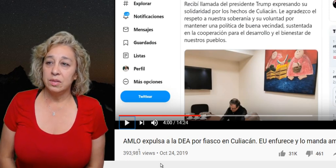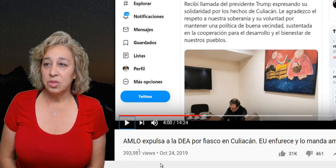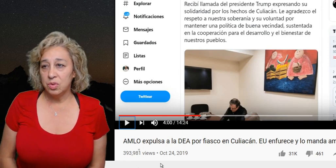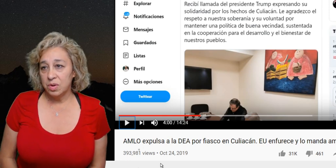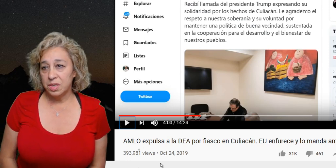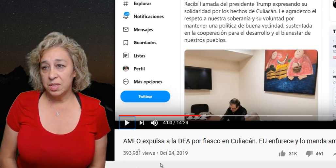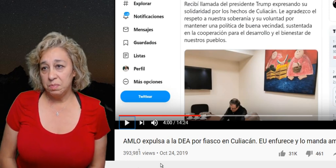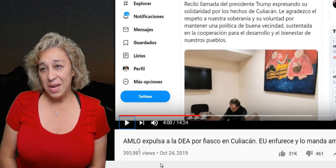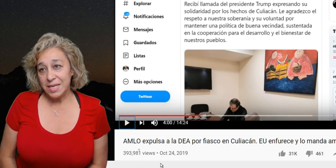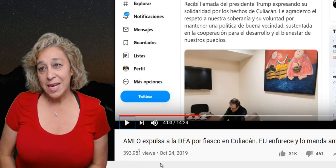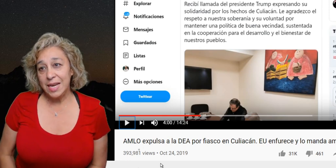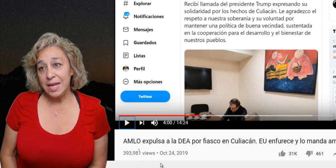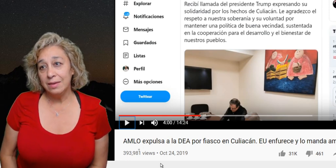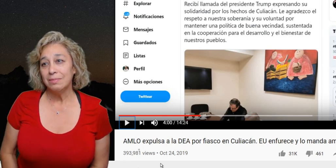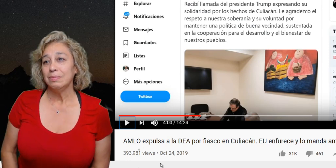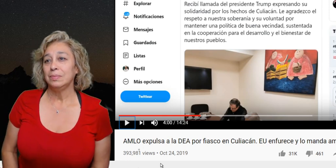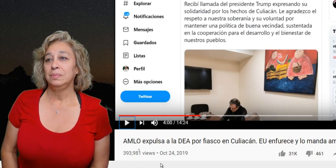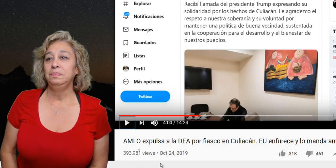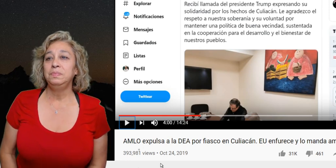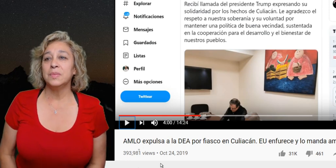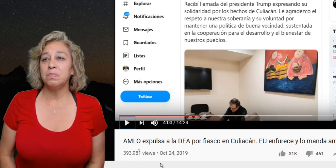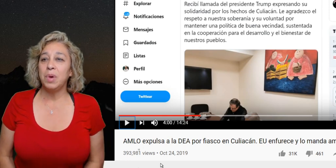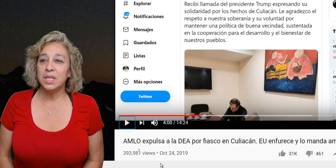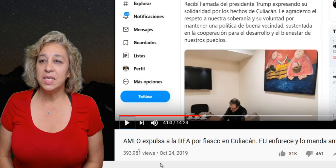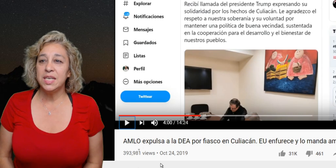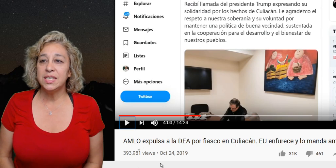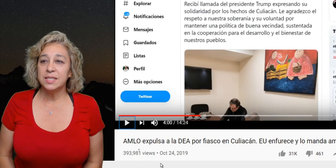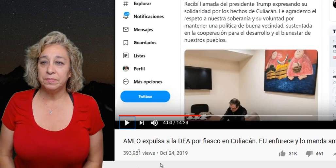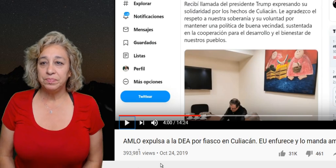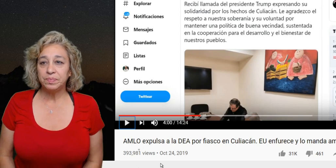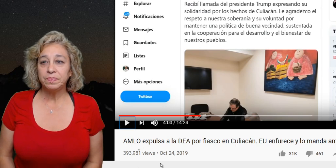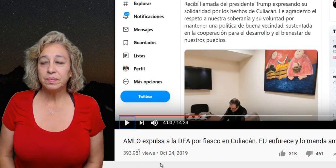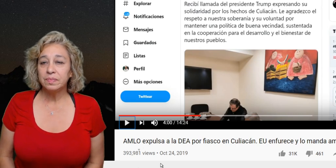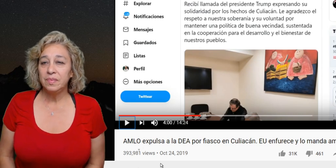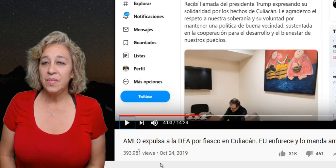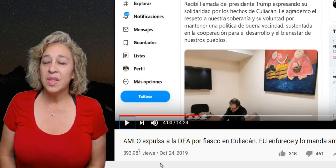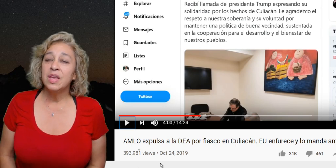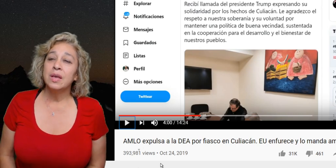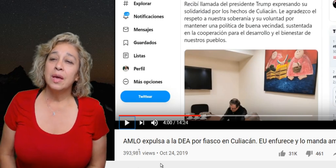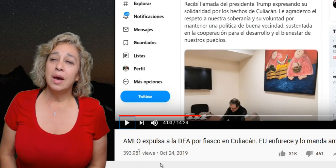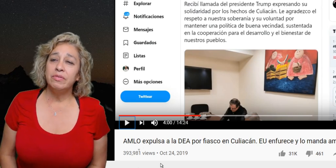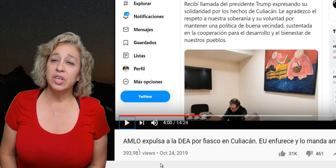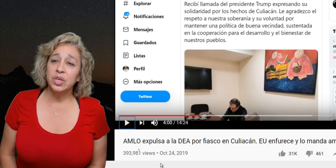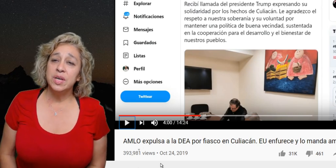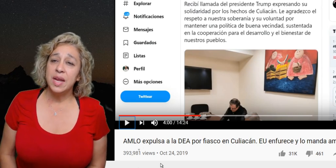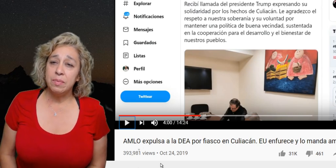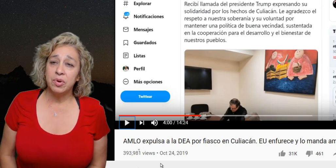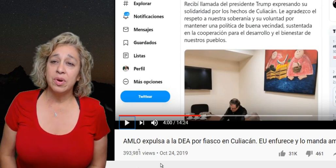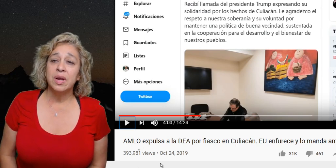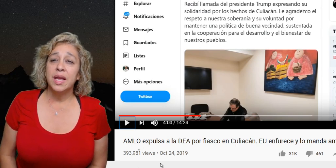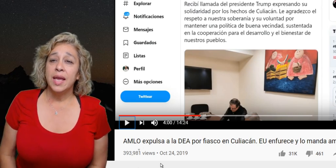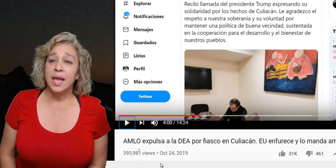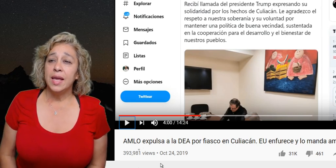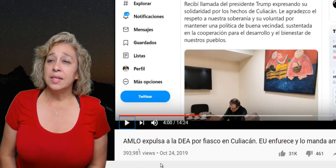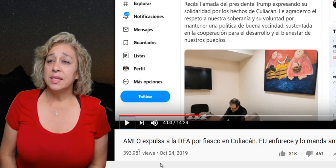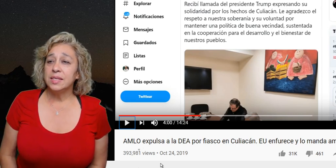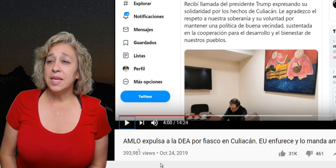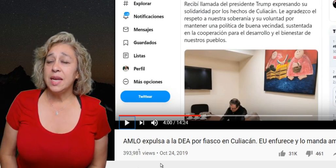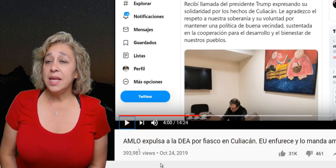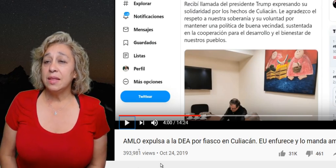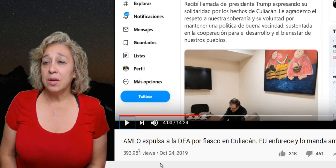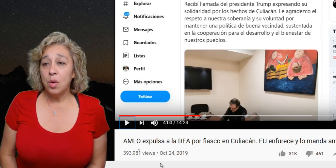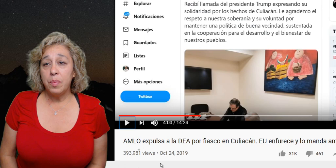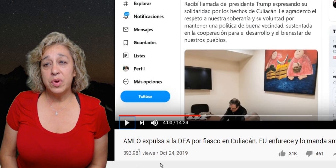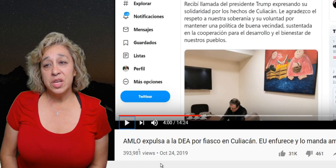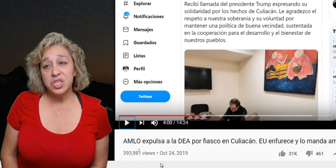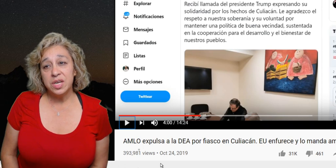goodwill towards maintaining politics of a good neighbor and